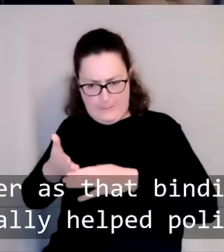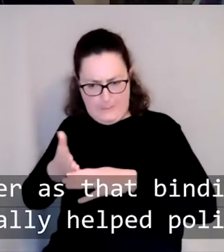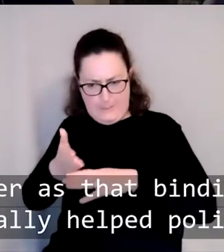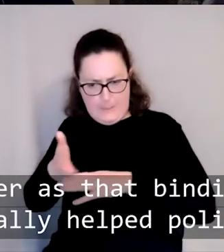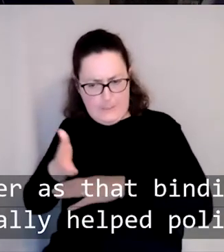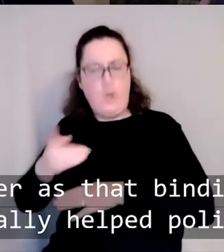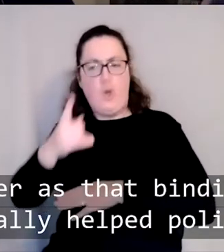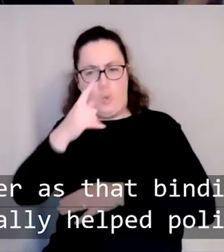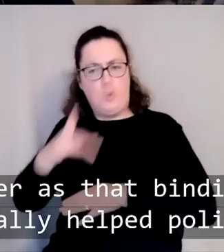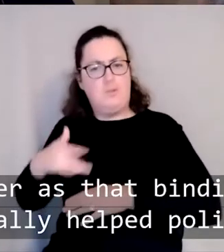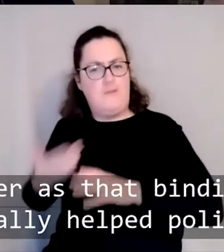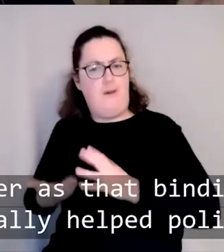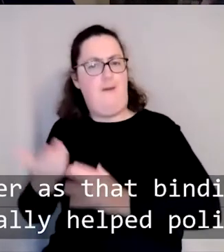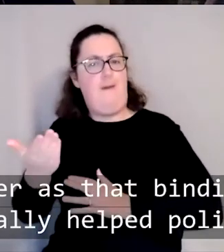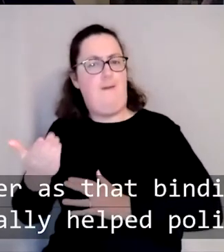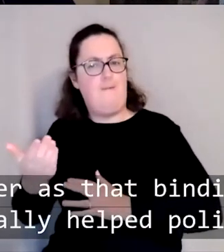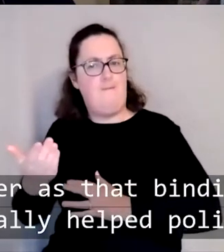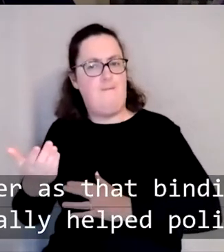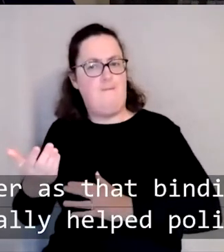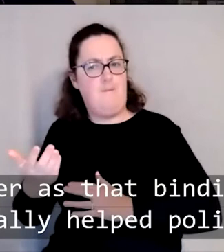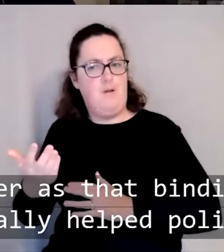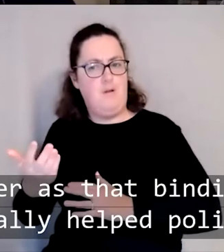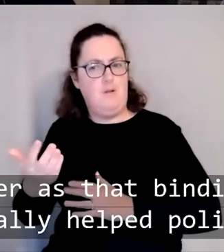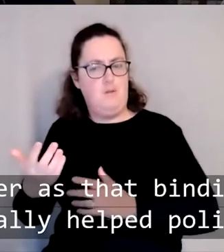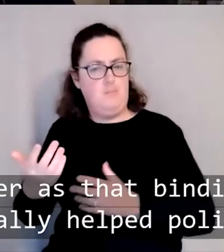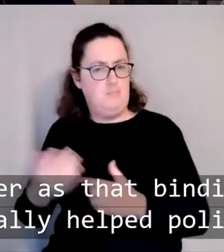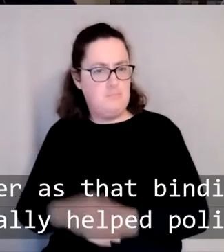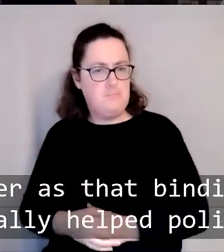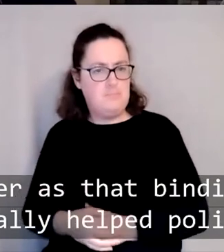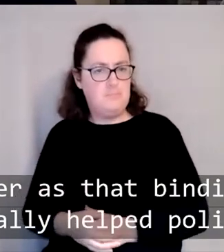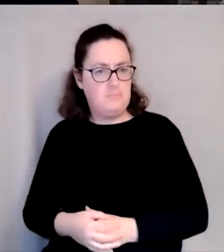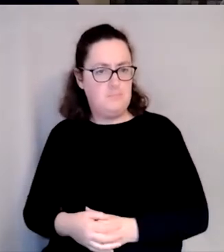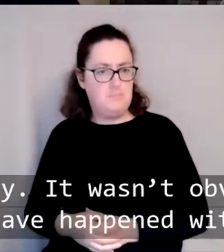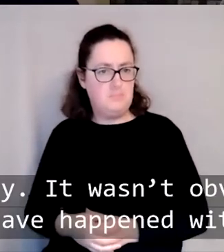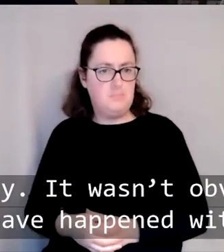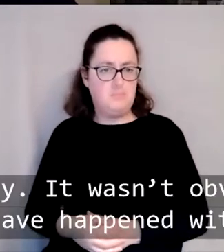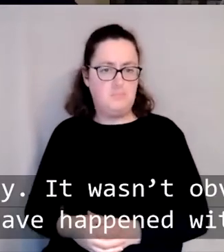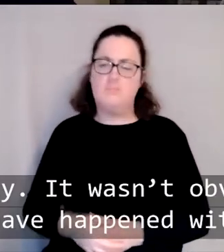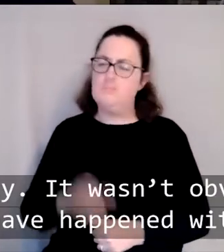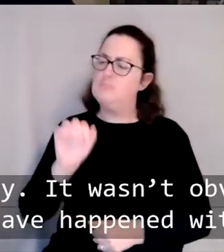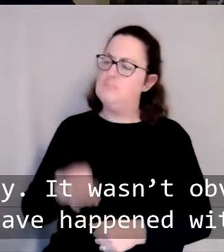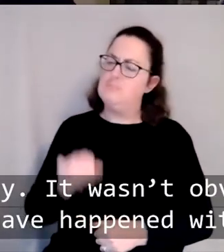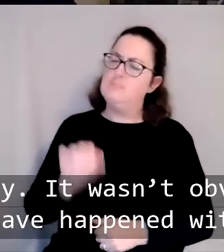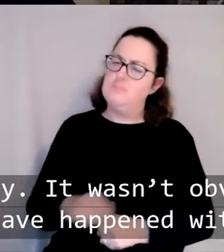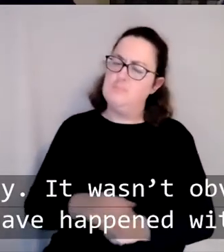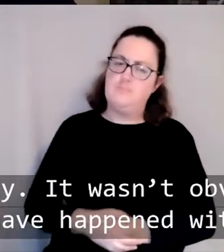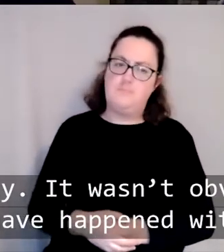to prosper, as a, you know, that binding force economically helped politically? Absolutely. And it wasn't obvious that it would have